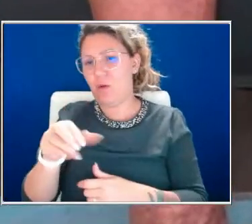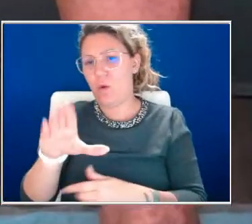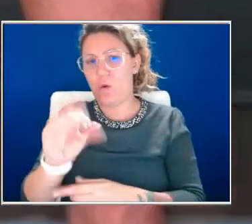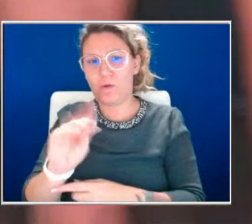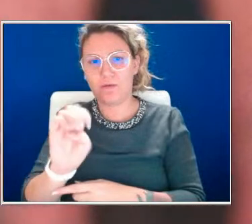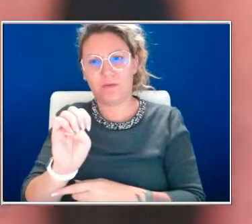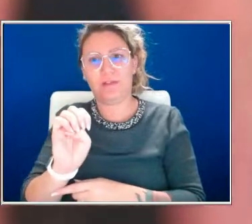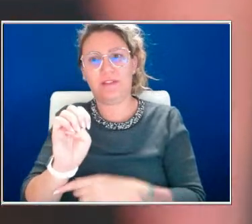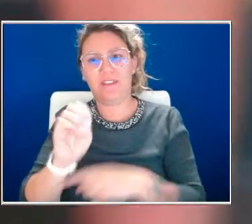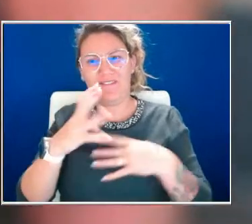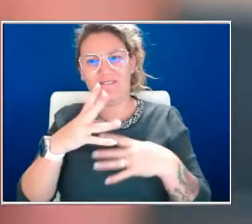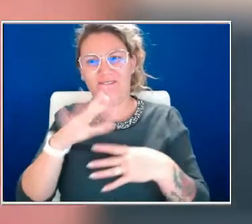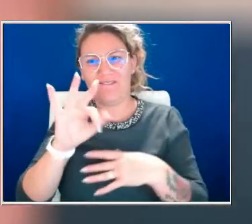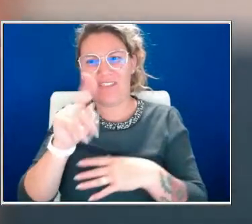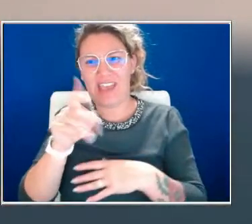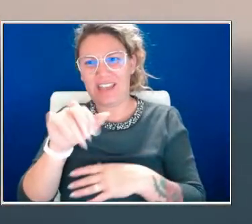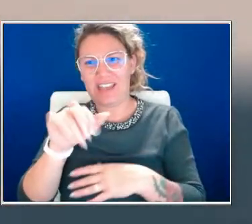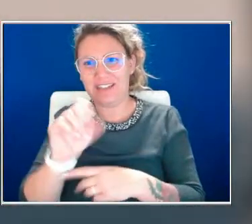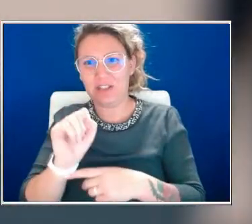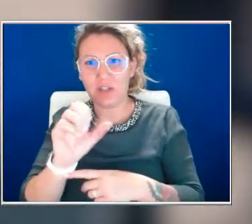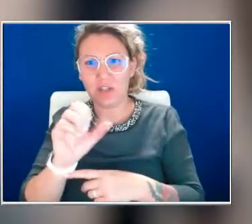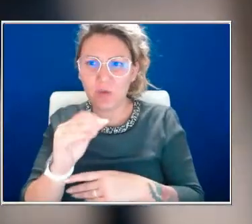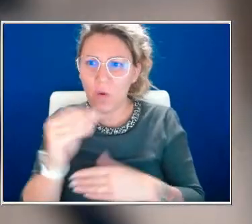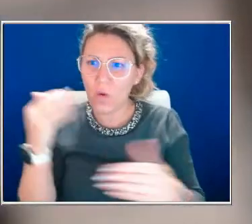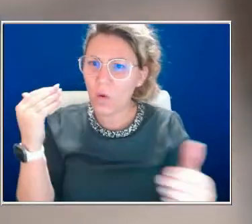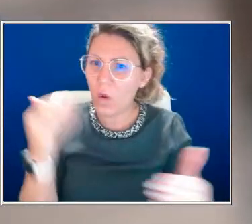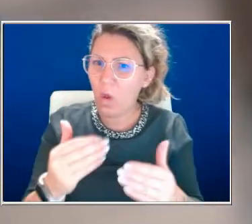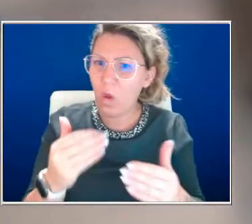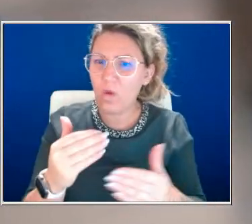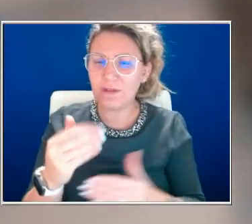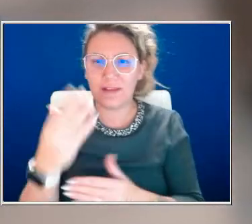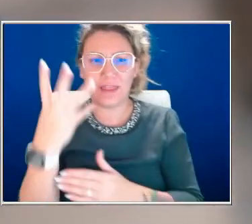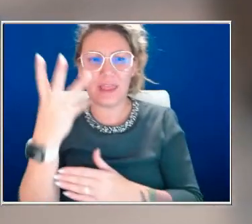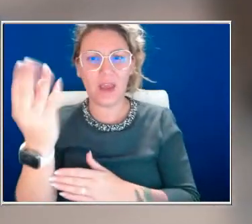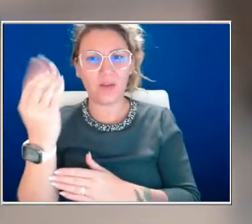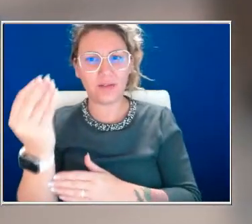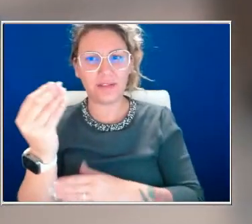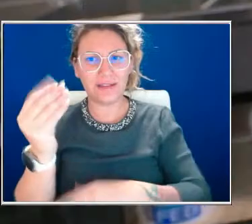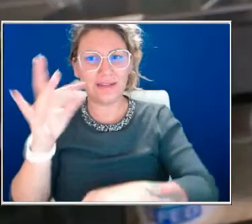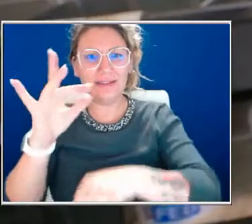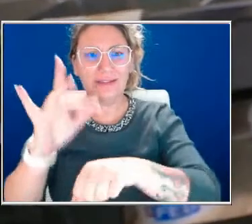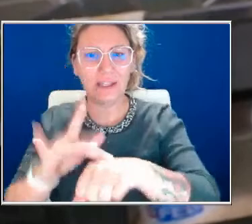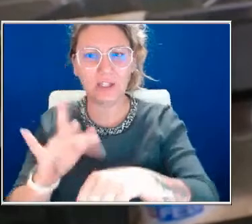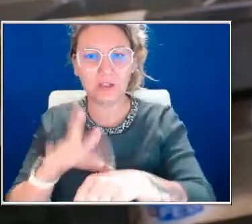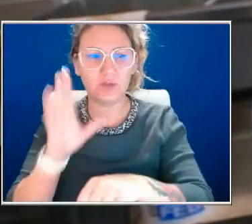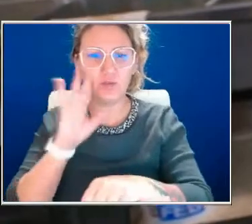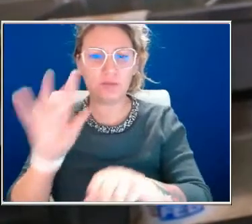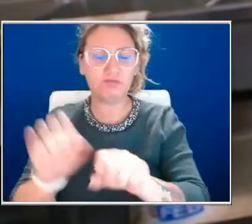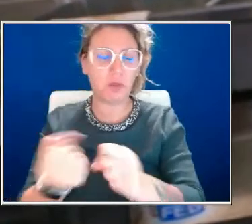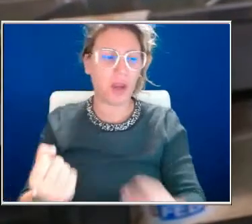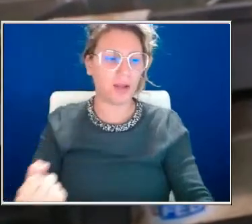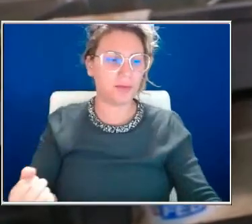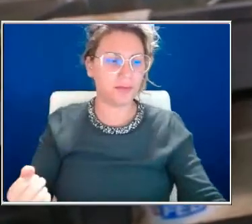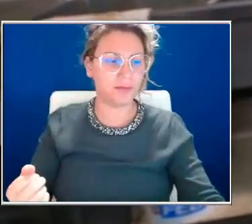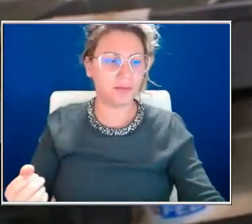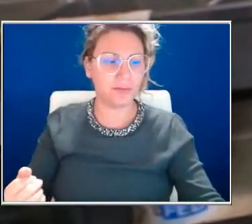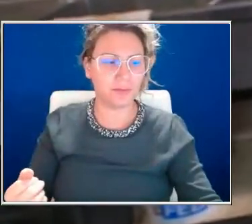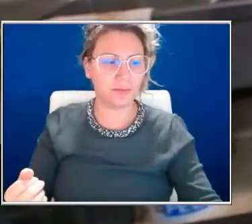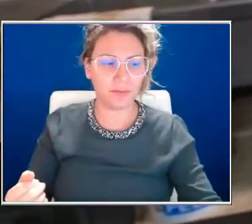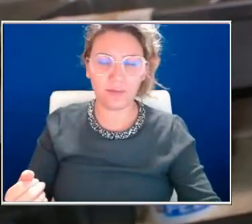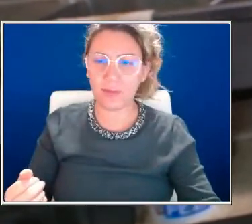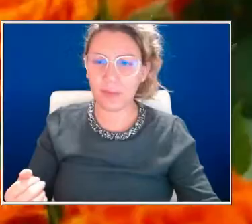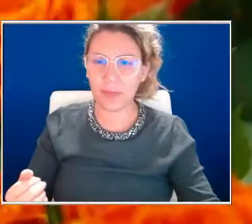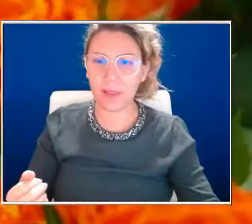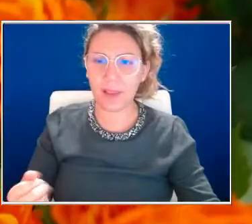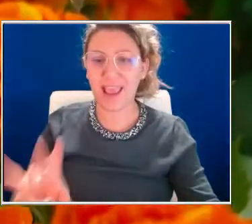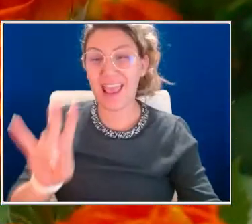close to the skin outside that just touching them almost, they would break. At 84, he'd had varicose veins since